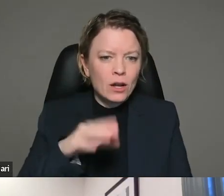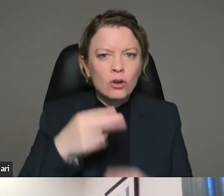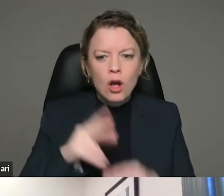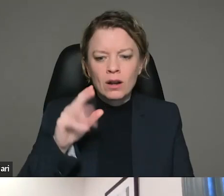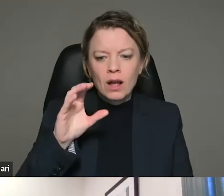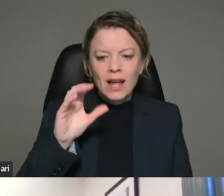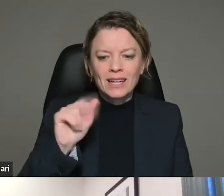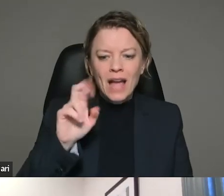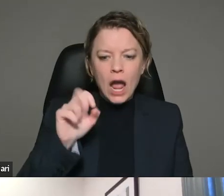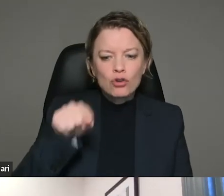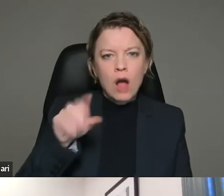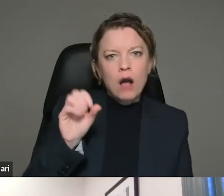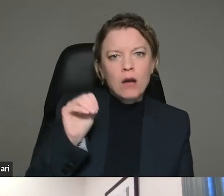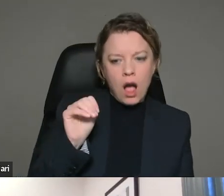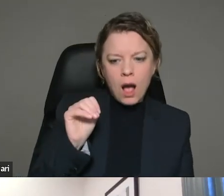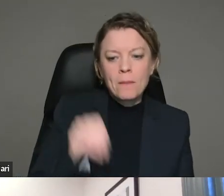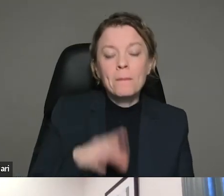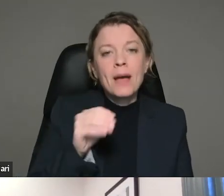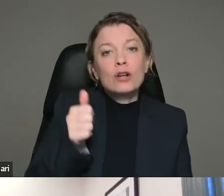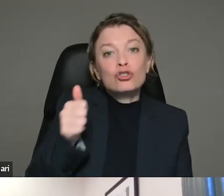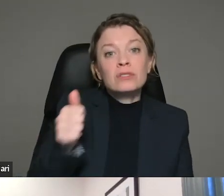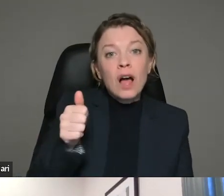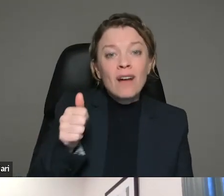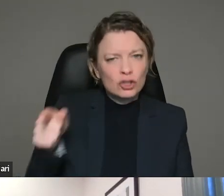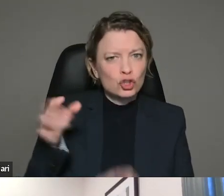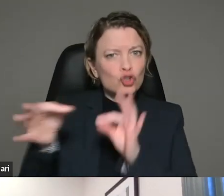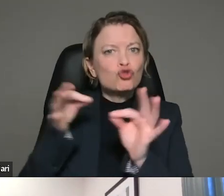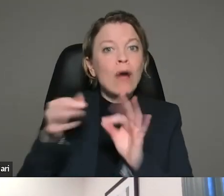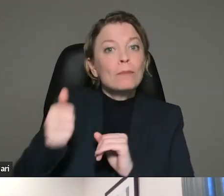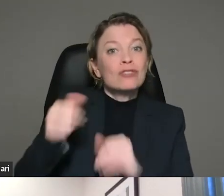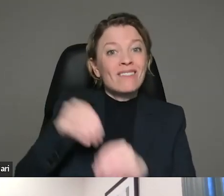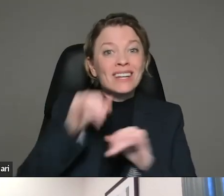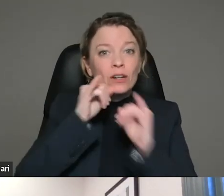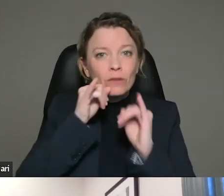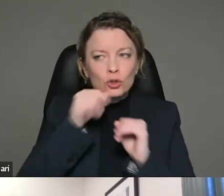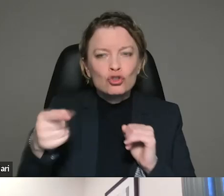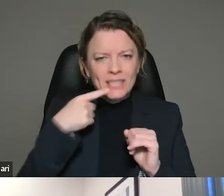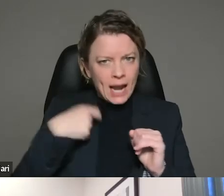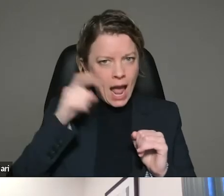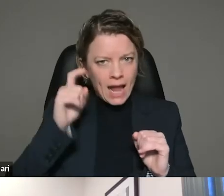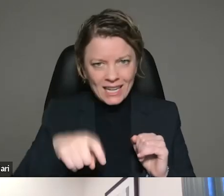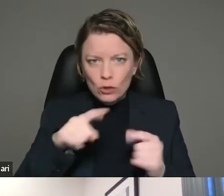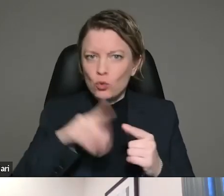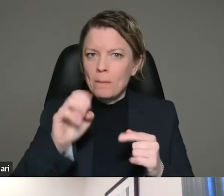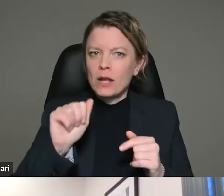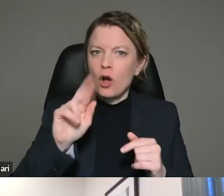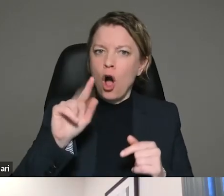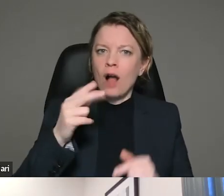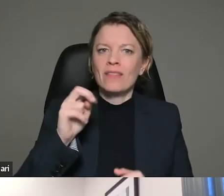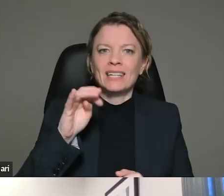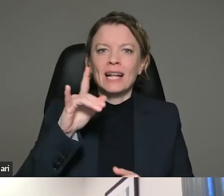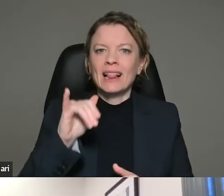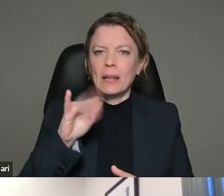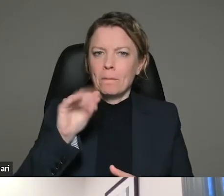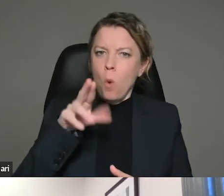care.com. And she described herself in an interview as needing to be authentically bold. And